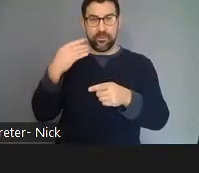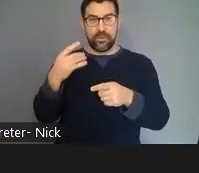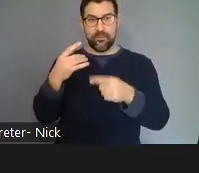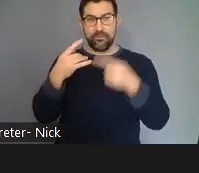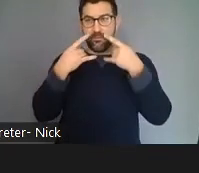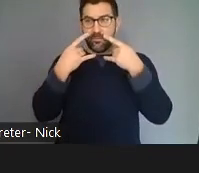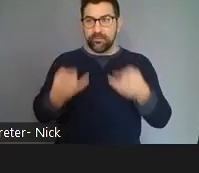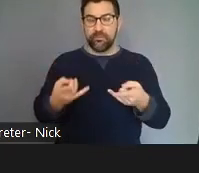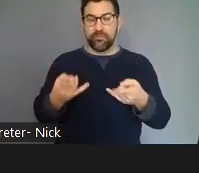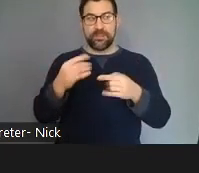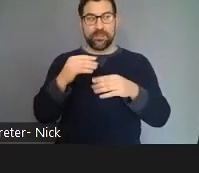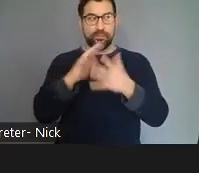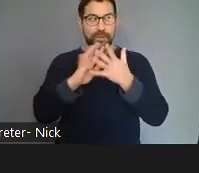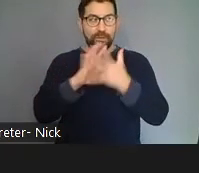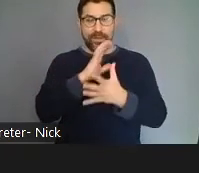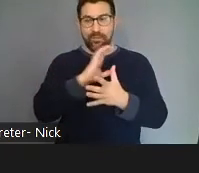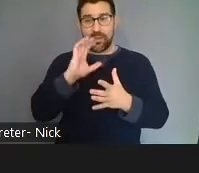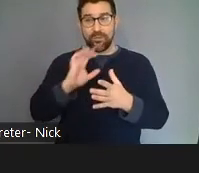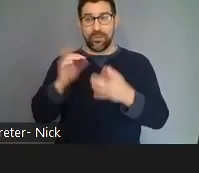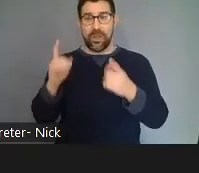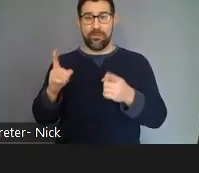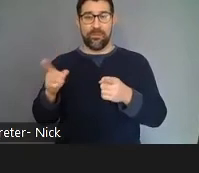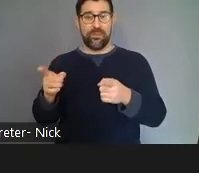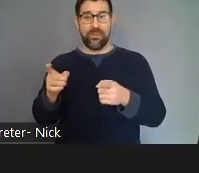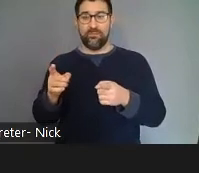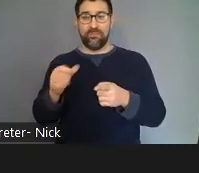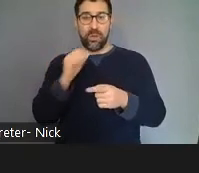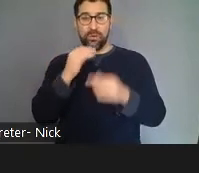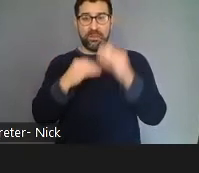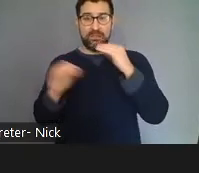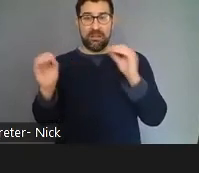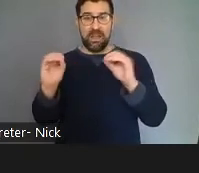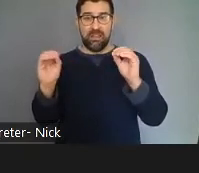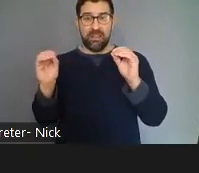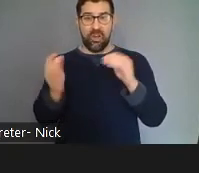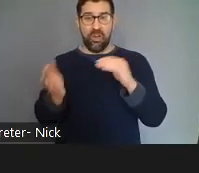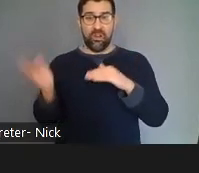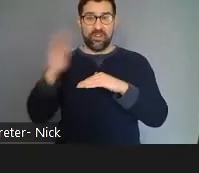crowded cafeteria. So a lot of days they've gone without eating anything all school day.